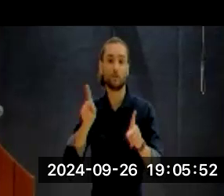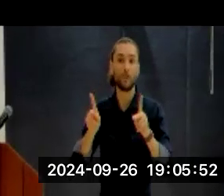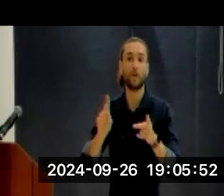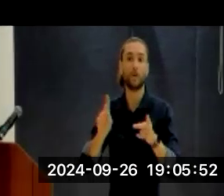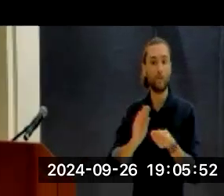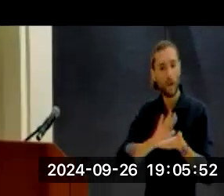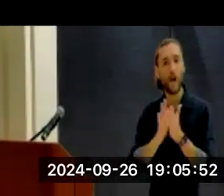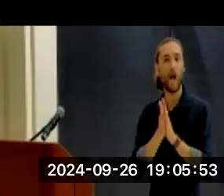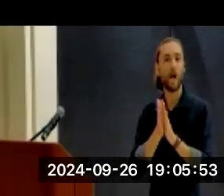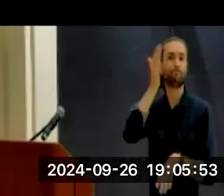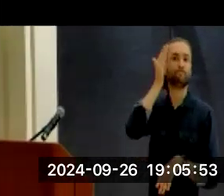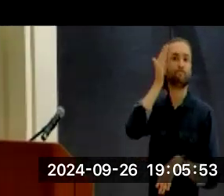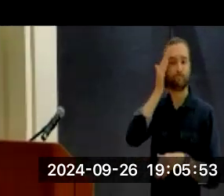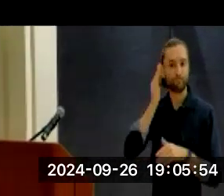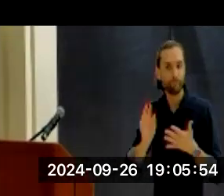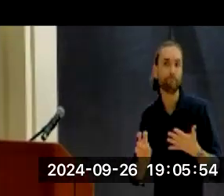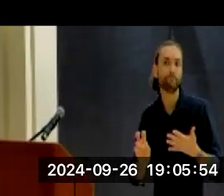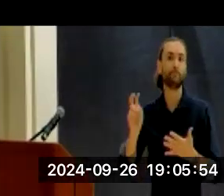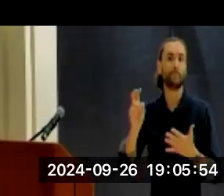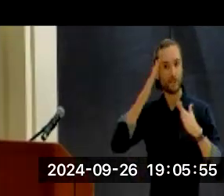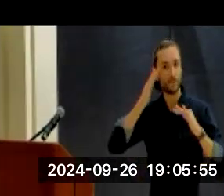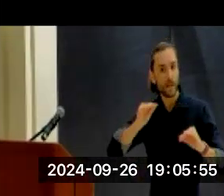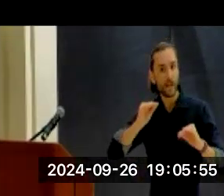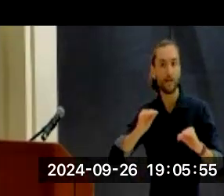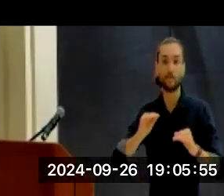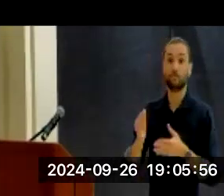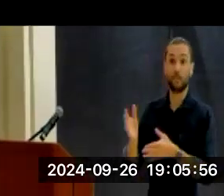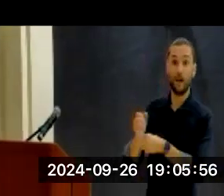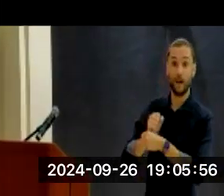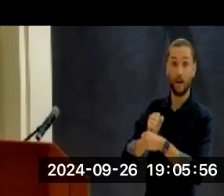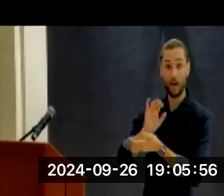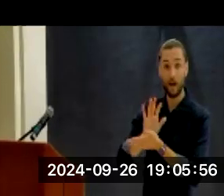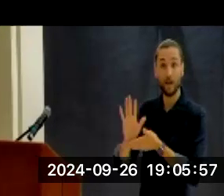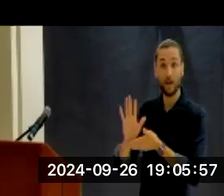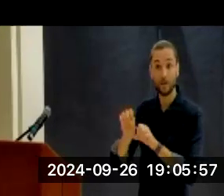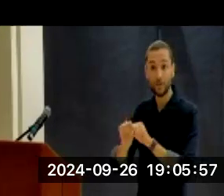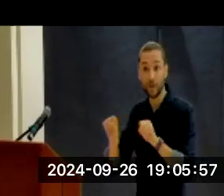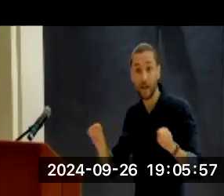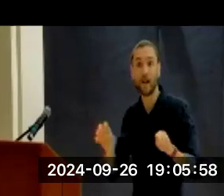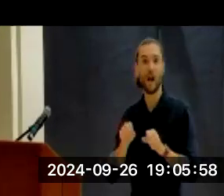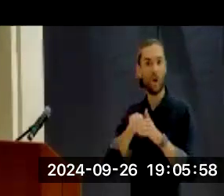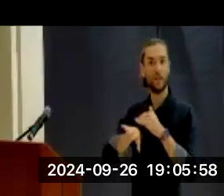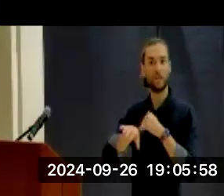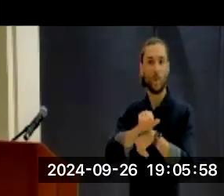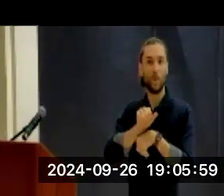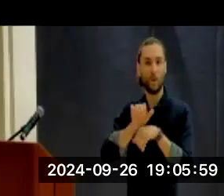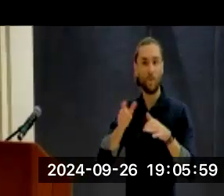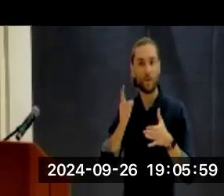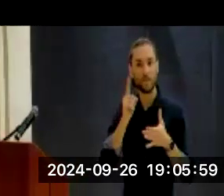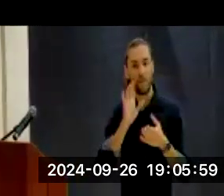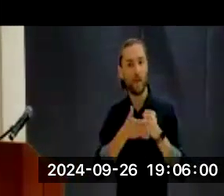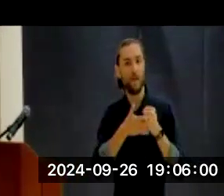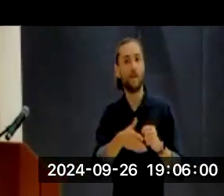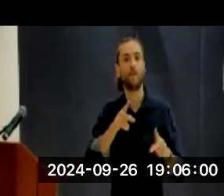and get advanced degrees, to become the workforce that we need to serve our communities with disabilities, so that